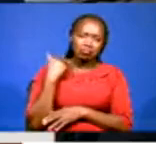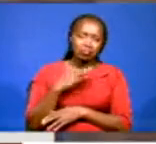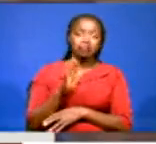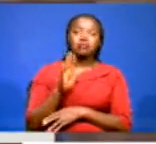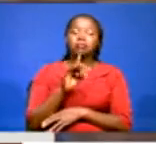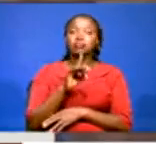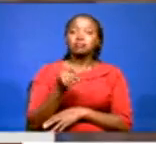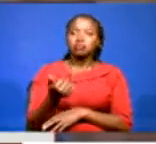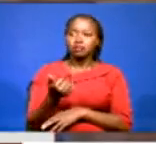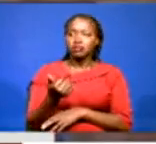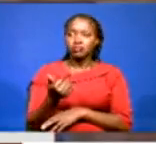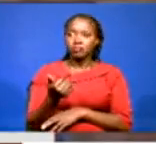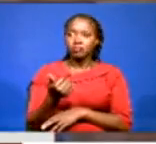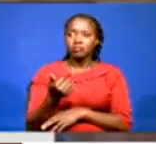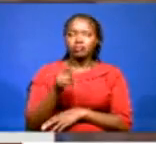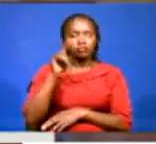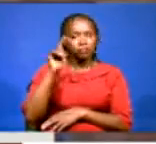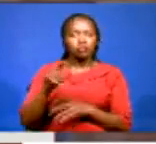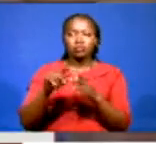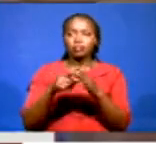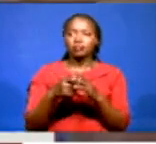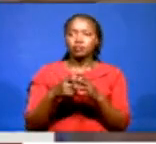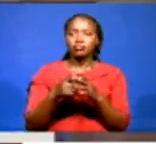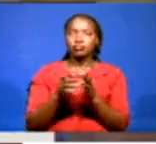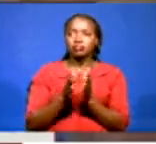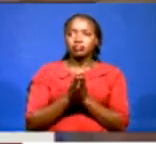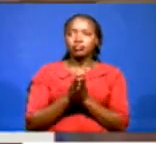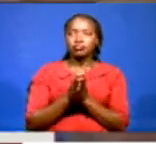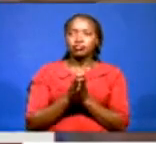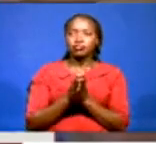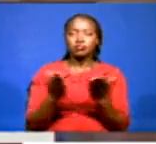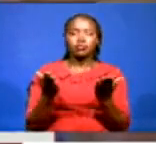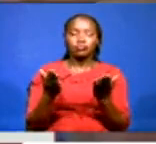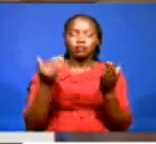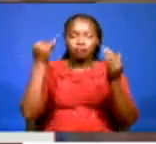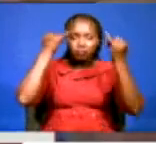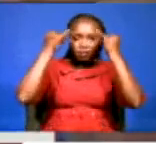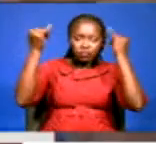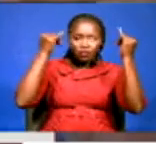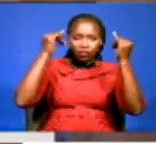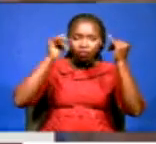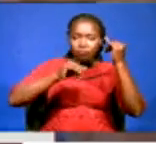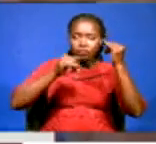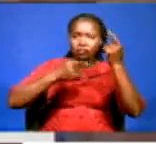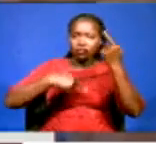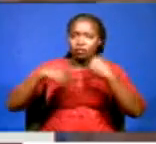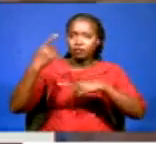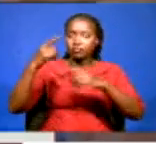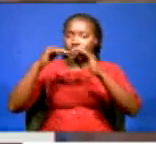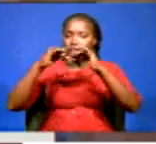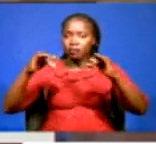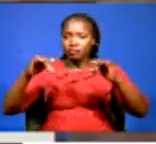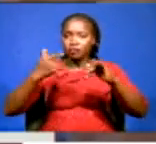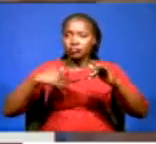others. This must begin with a laudable idea that can overcome the divisions of our